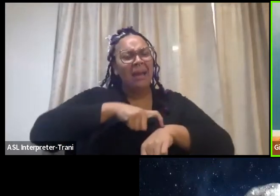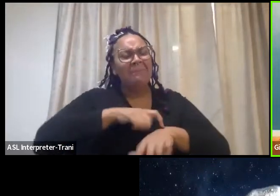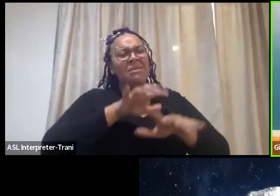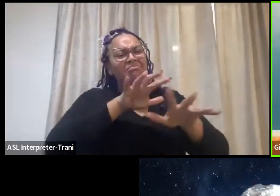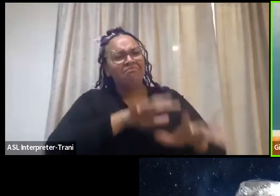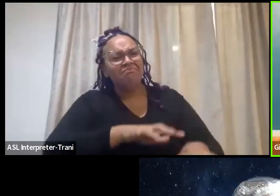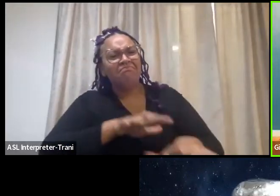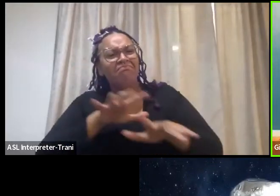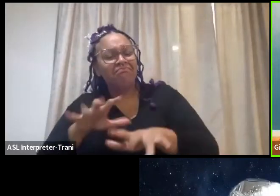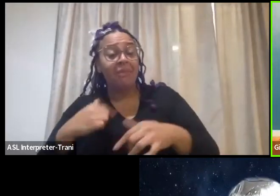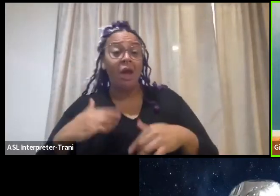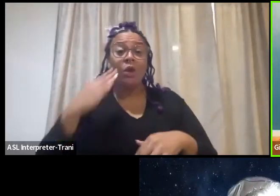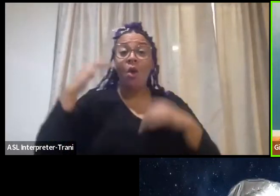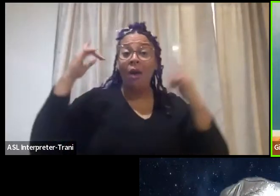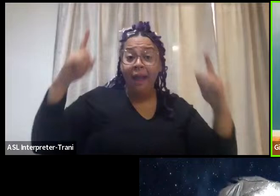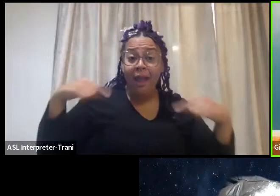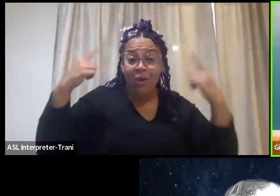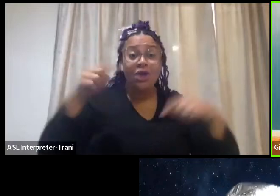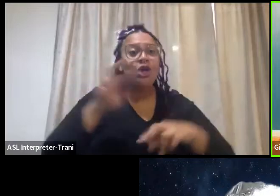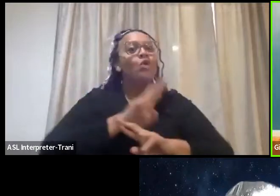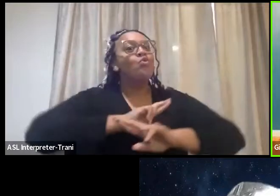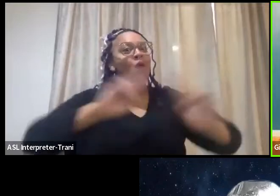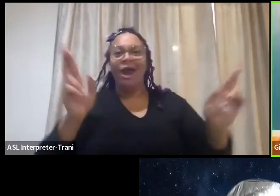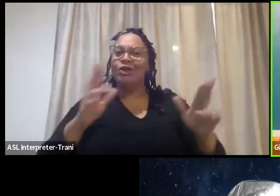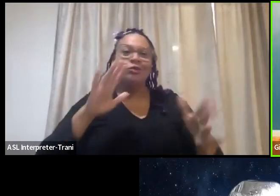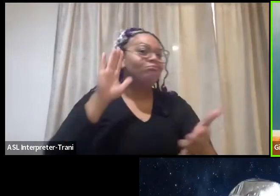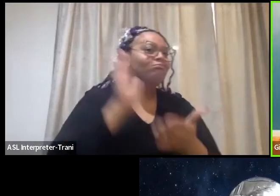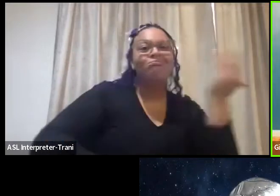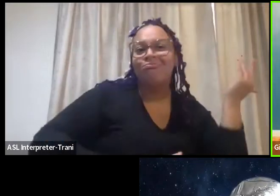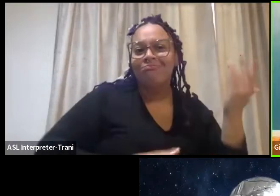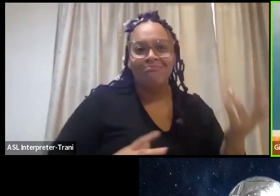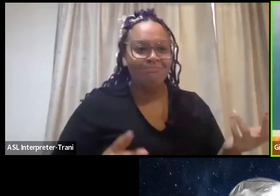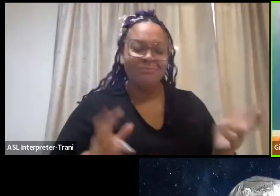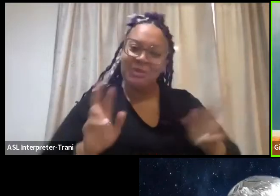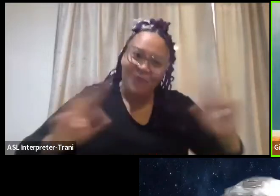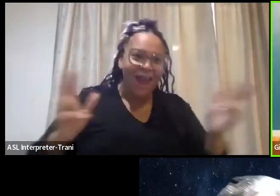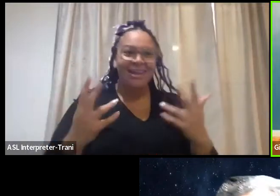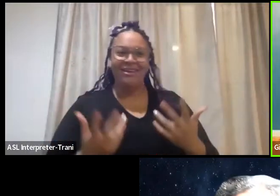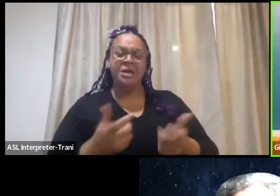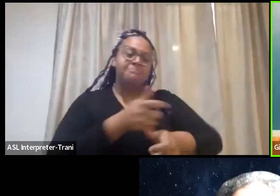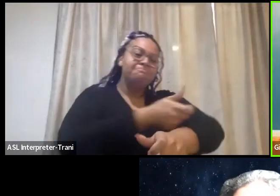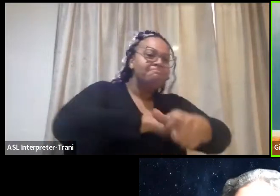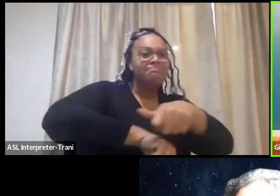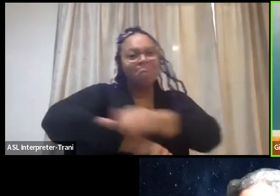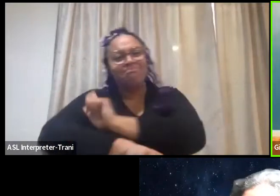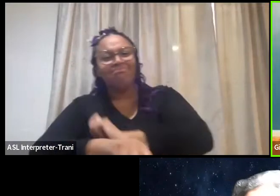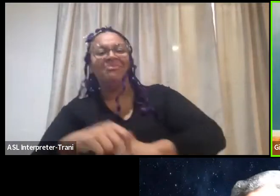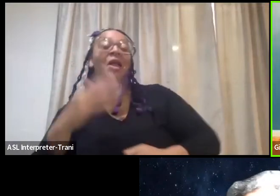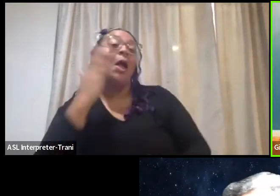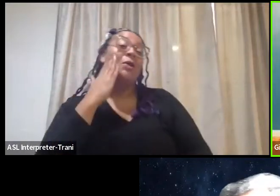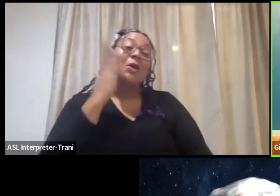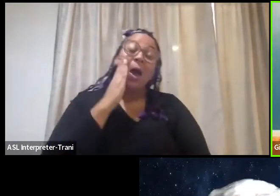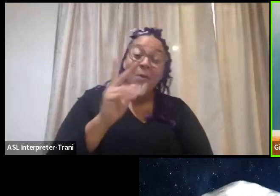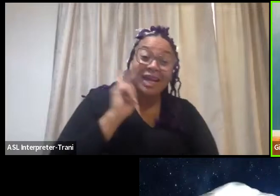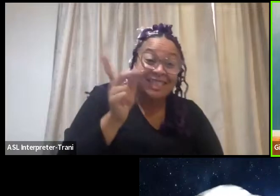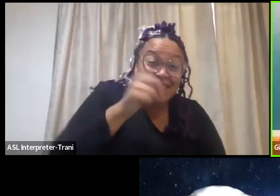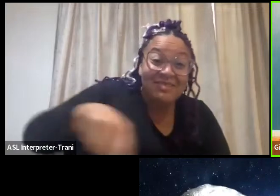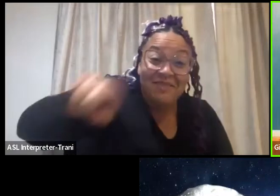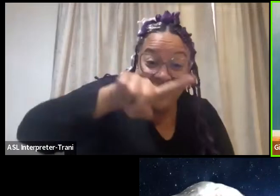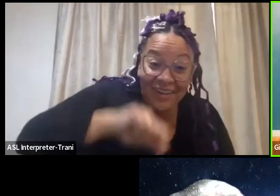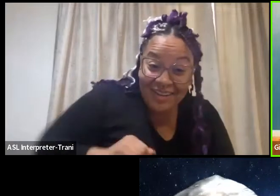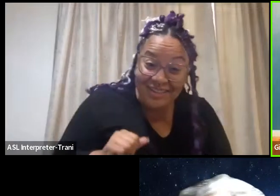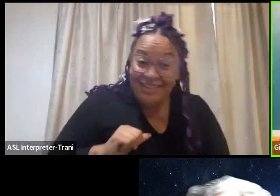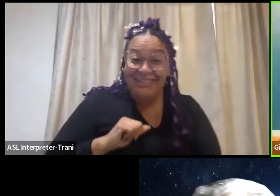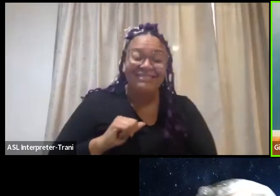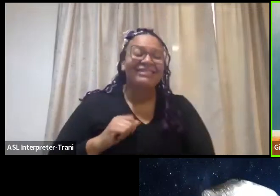know, Aries, y'all are ready to roll. Yeah, I know. I see you, babies.